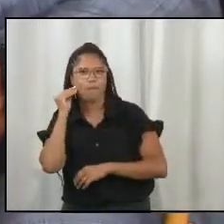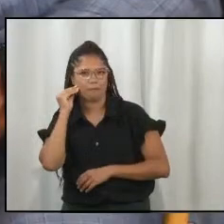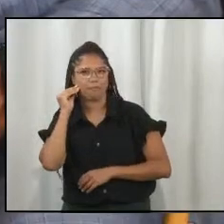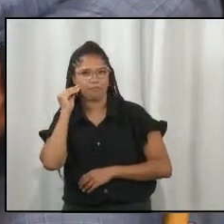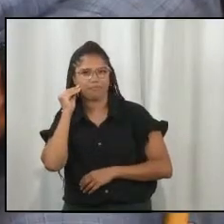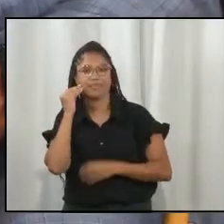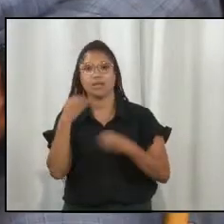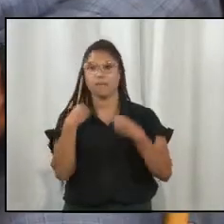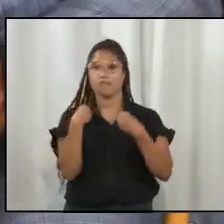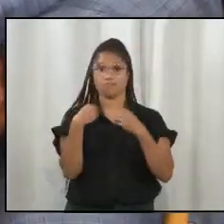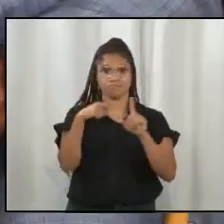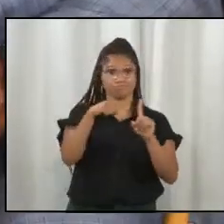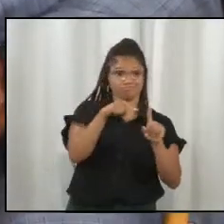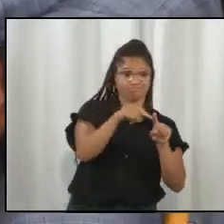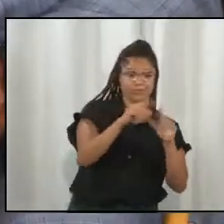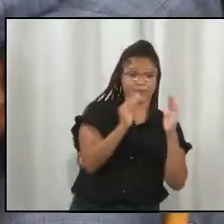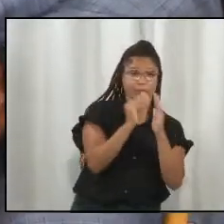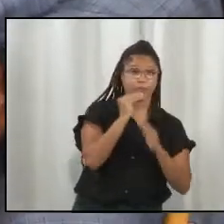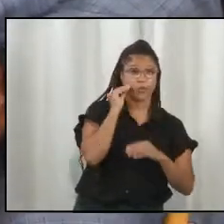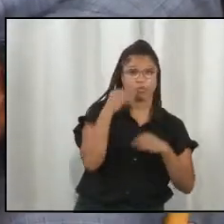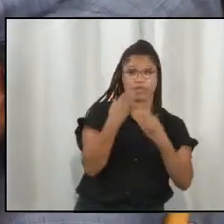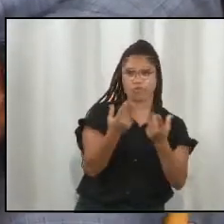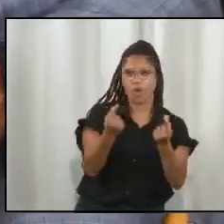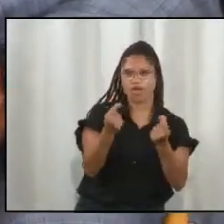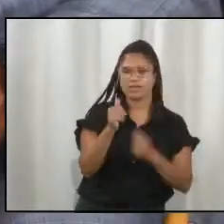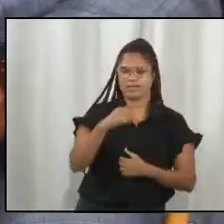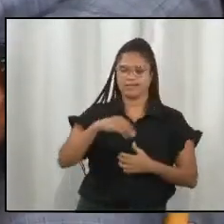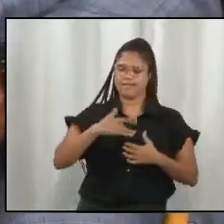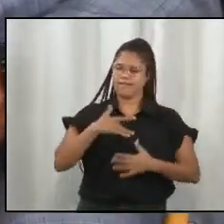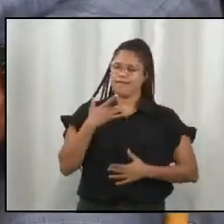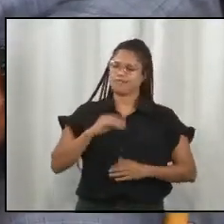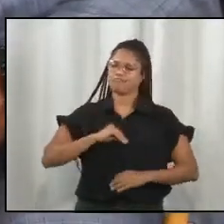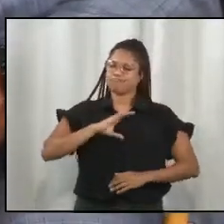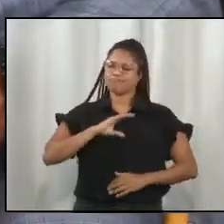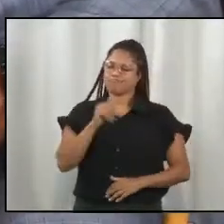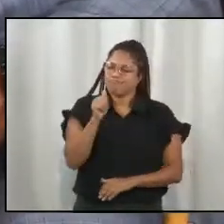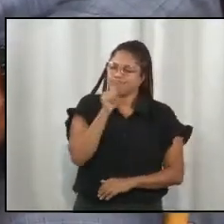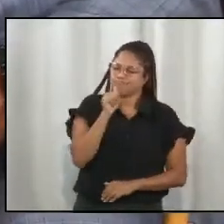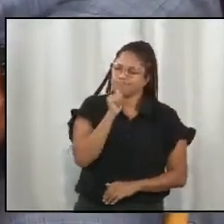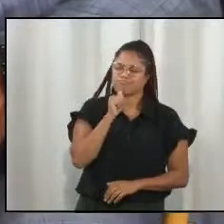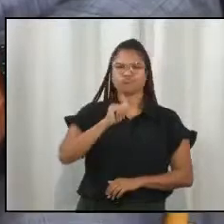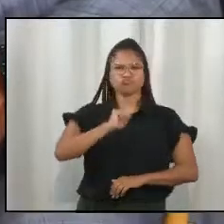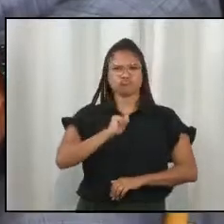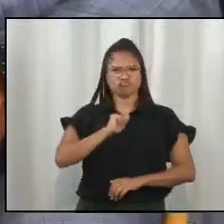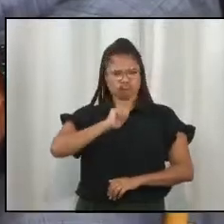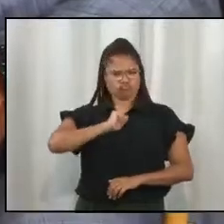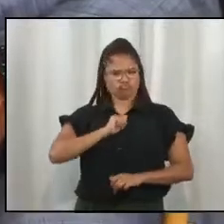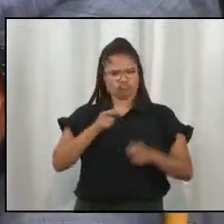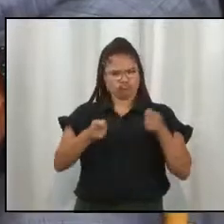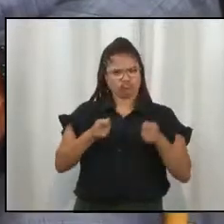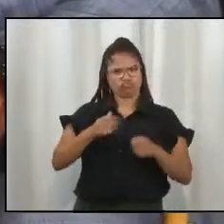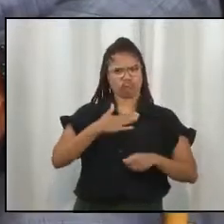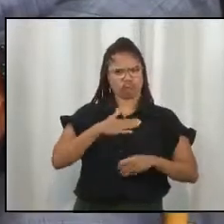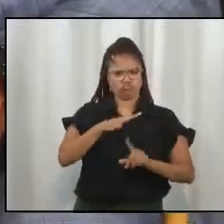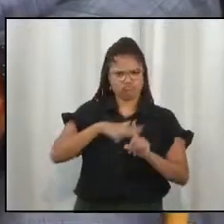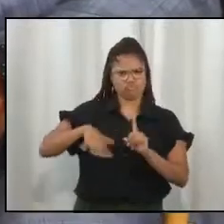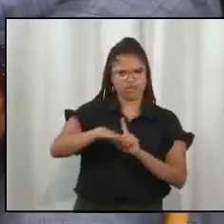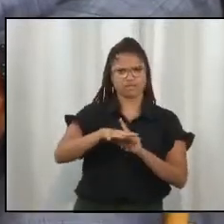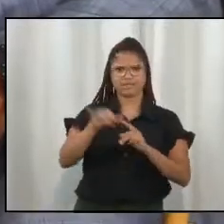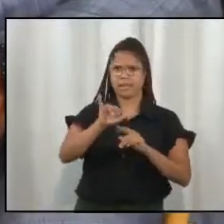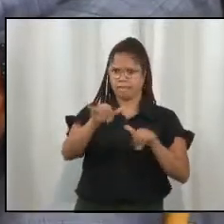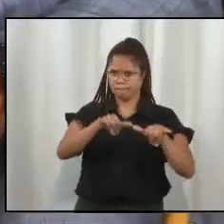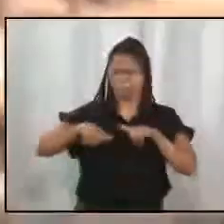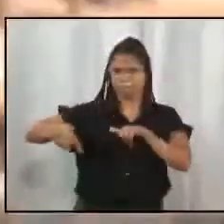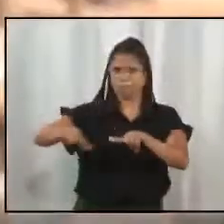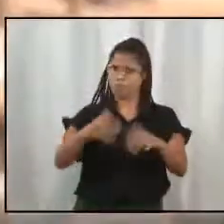they provide a sense of privacy, their own space, safety, and autonomy. Really, a lot of things that we would all want if we were in that type of